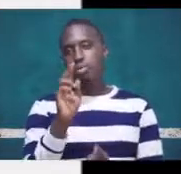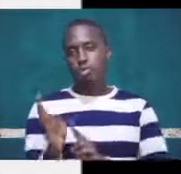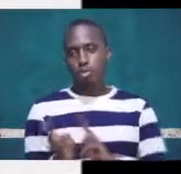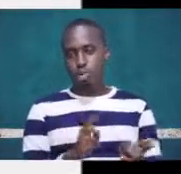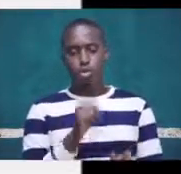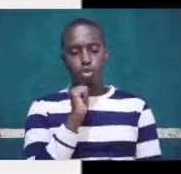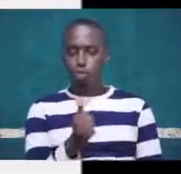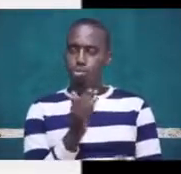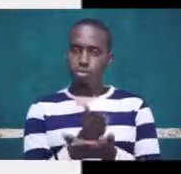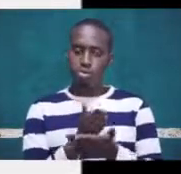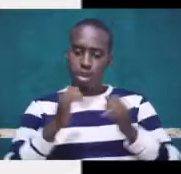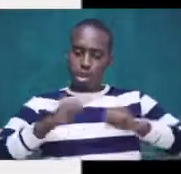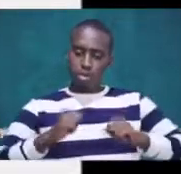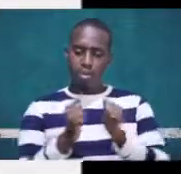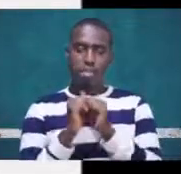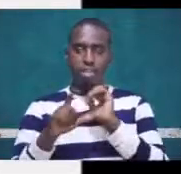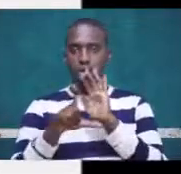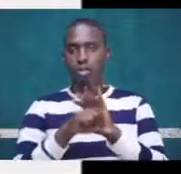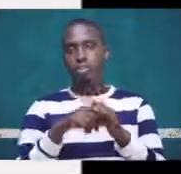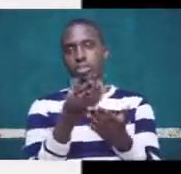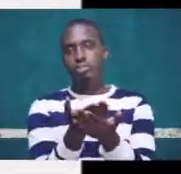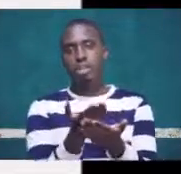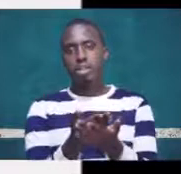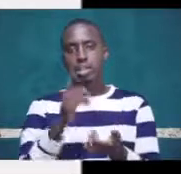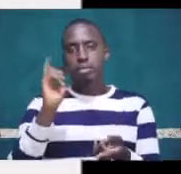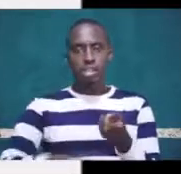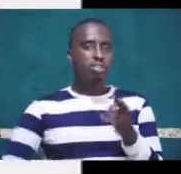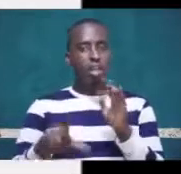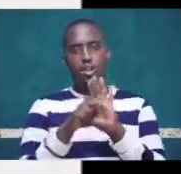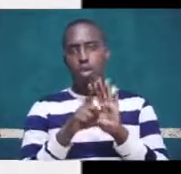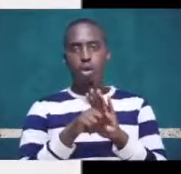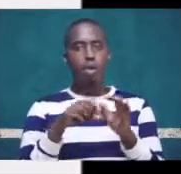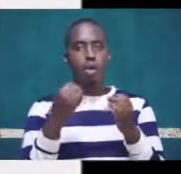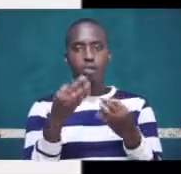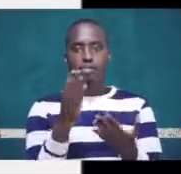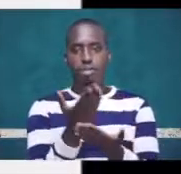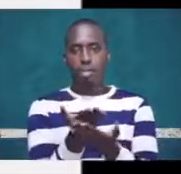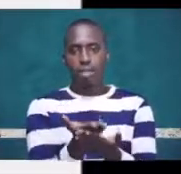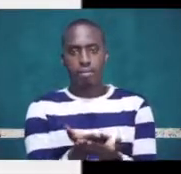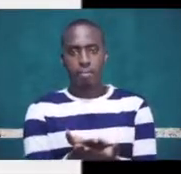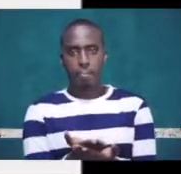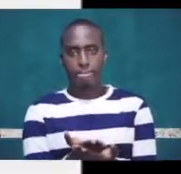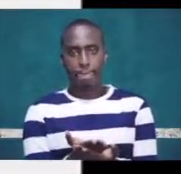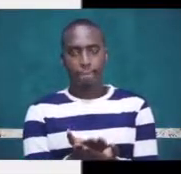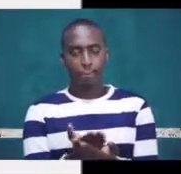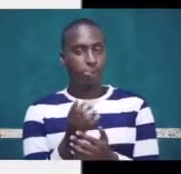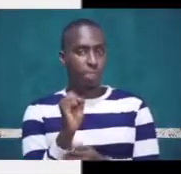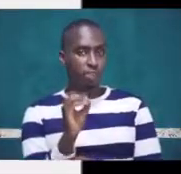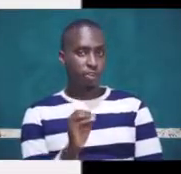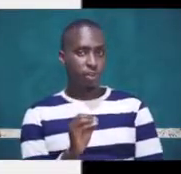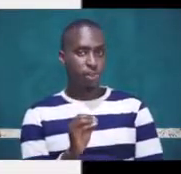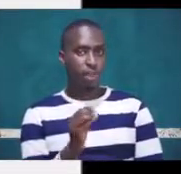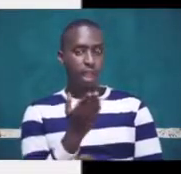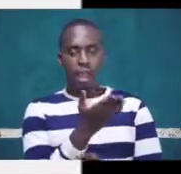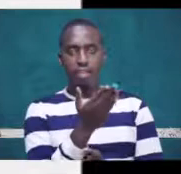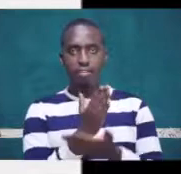They don't agree with the law of demand. They violate the law of demand. So there are some